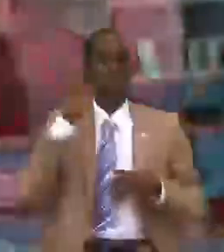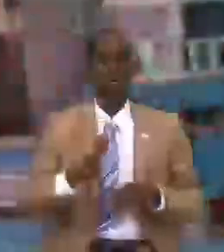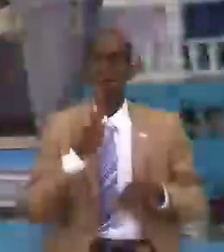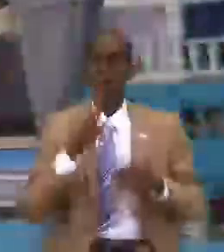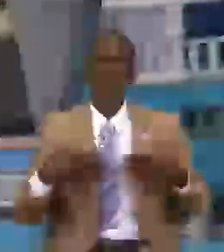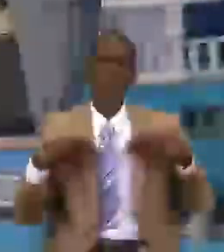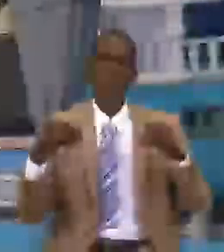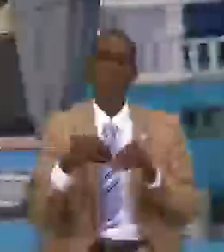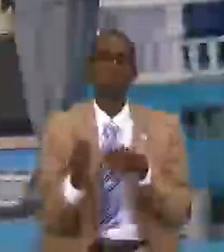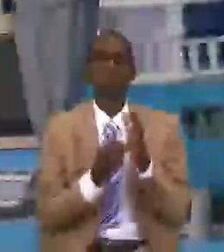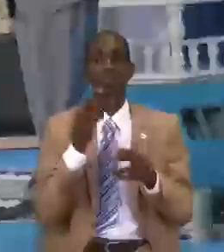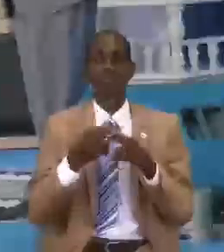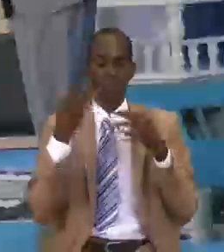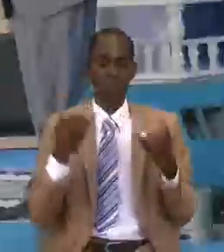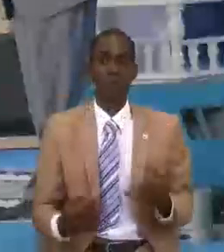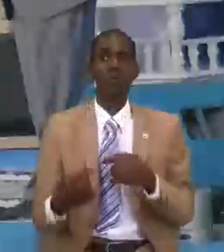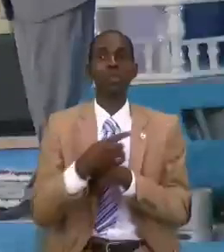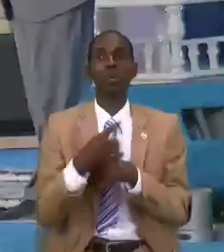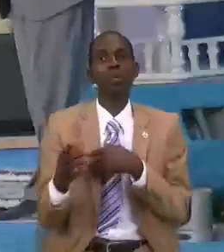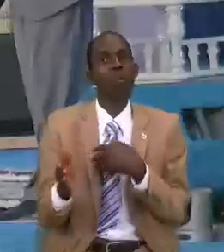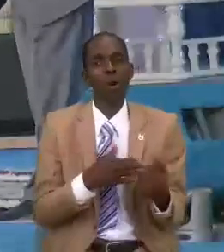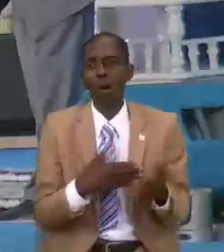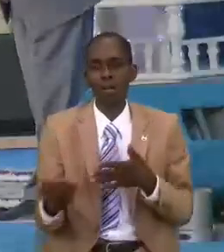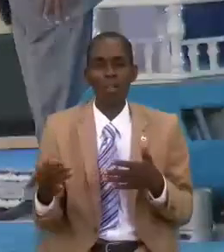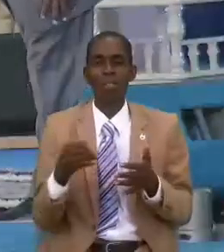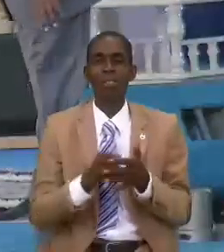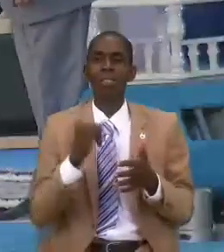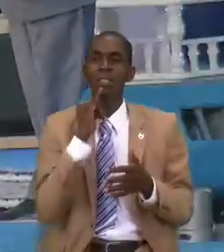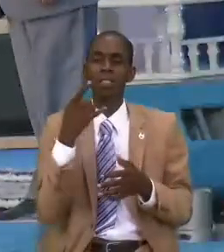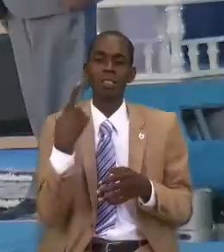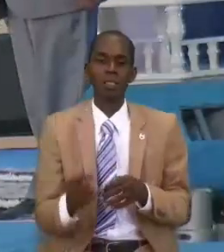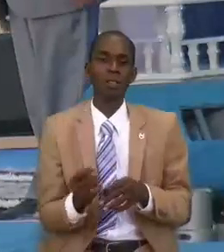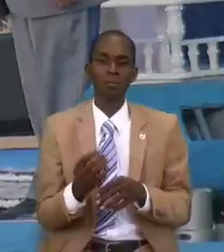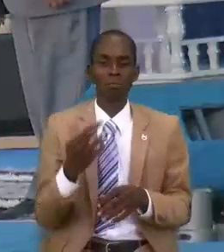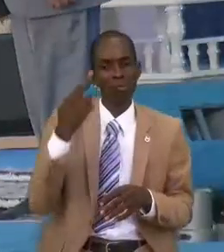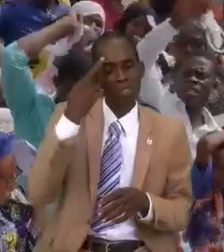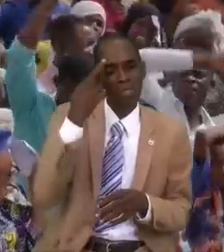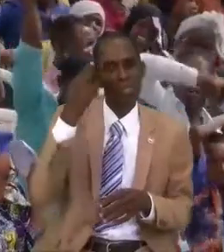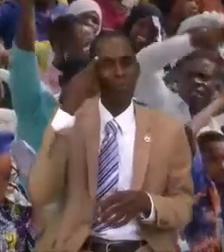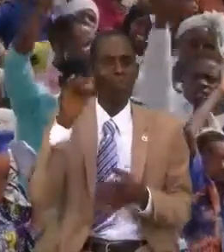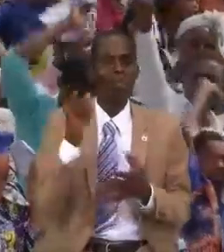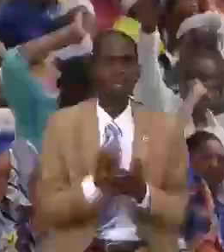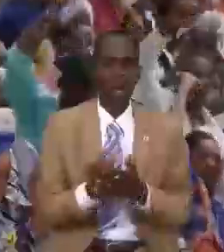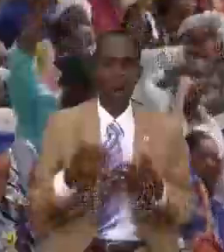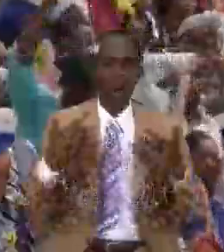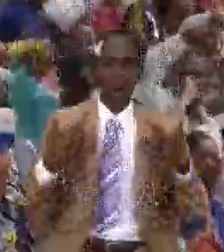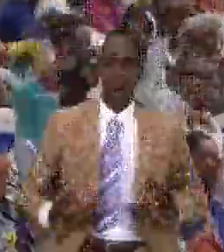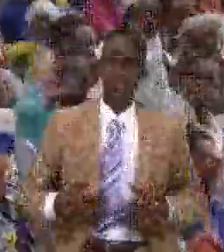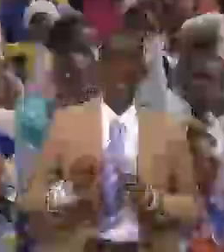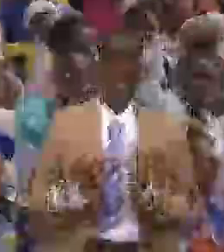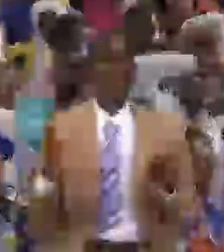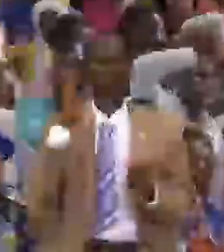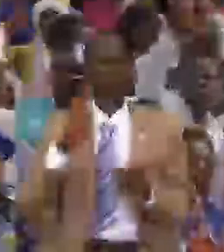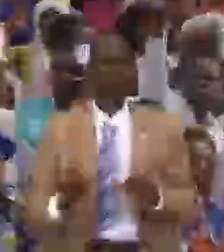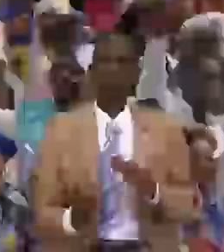is the cause of that broken heart, everything will vanish away in Jesus' name. It said the Lord